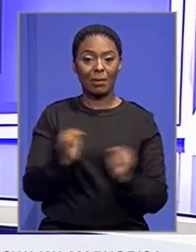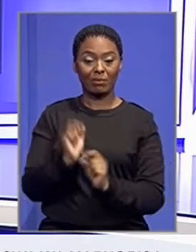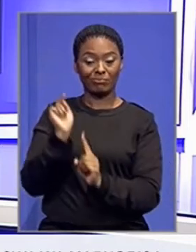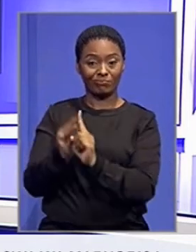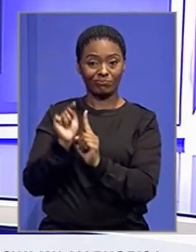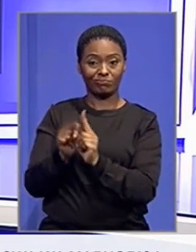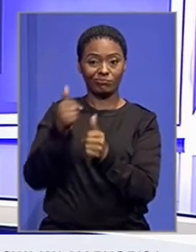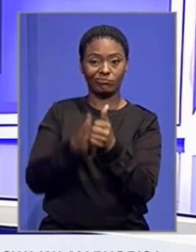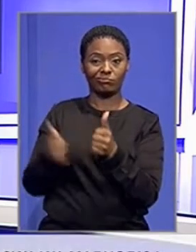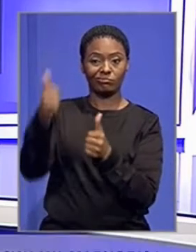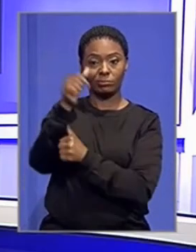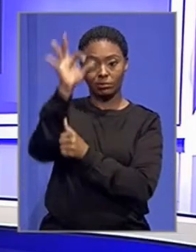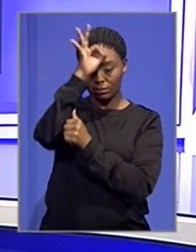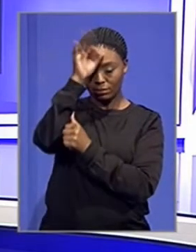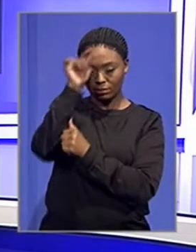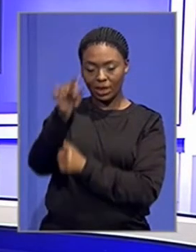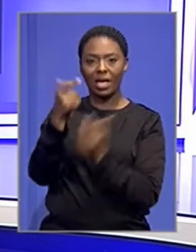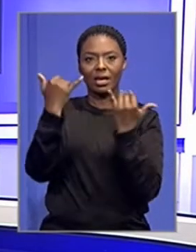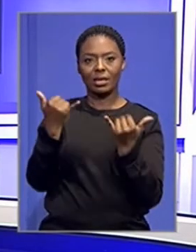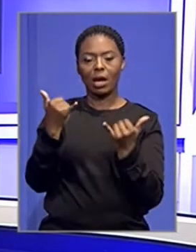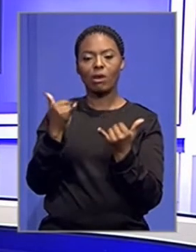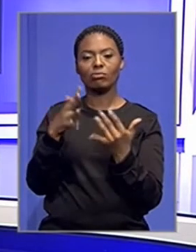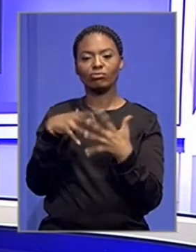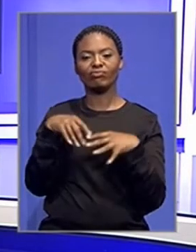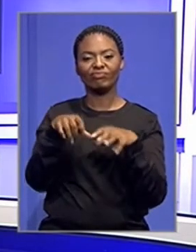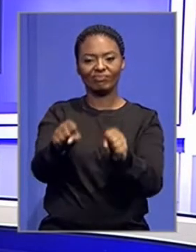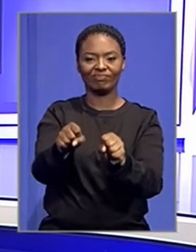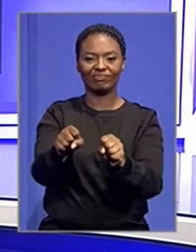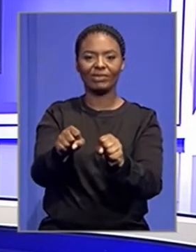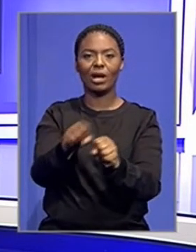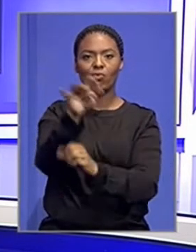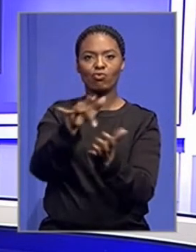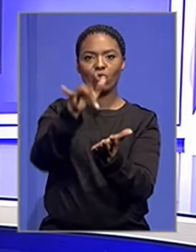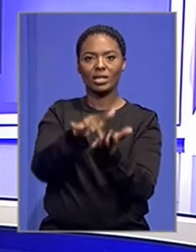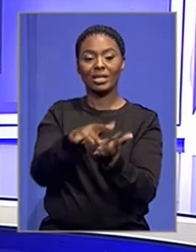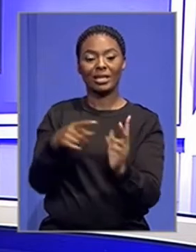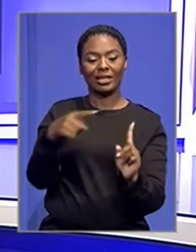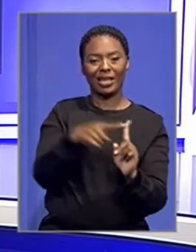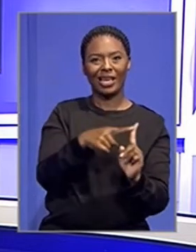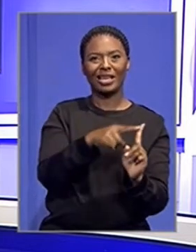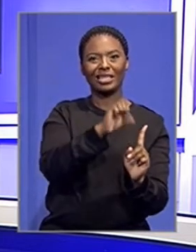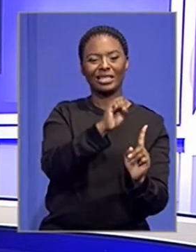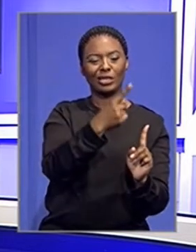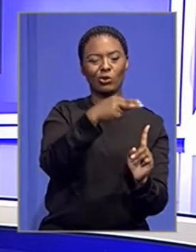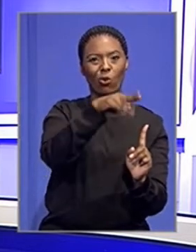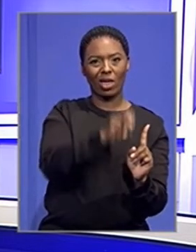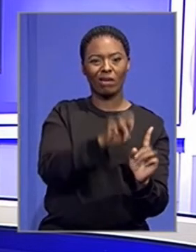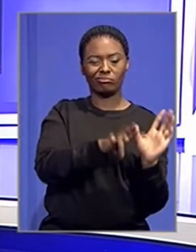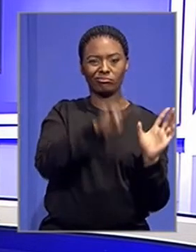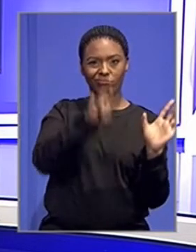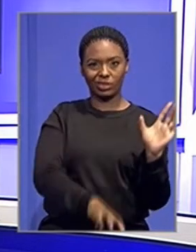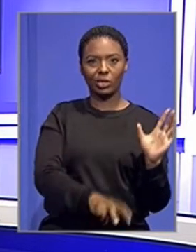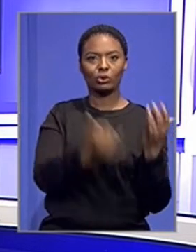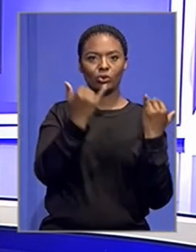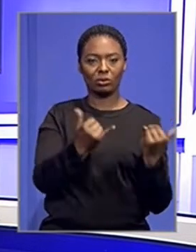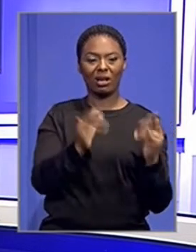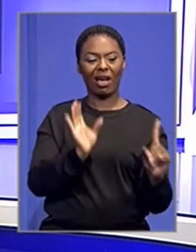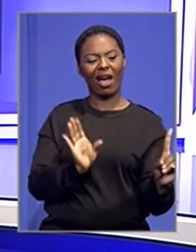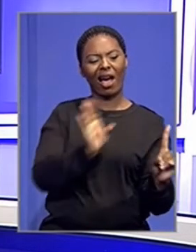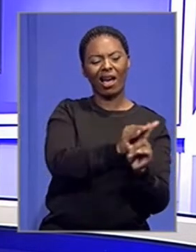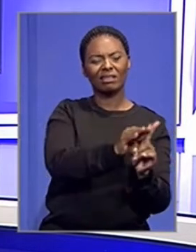Mogenerale Fani Masemola o tsena dieteng tsa Mogenerale Khehla Sitole yo a rotsego modiro lehono re mmotsisitse